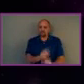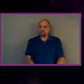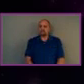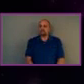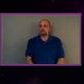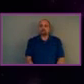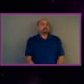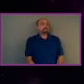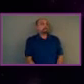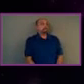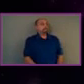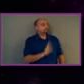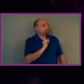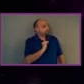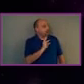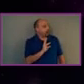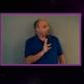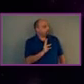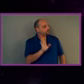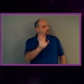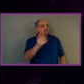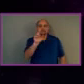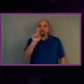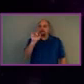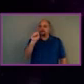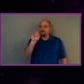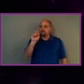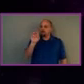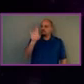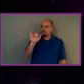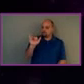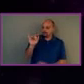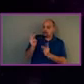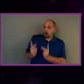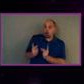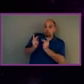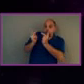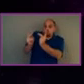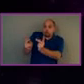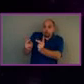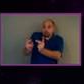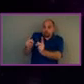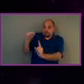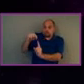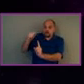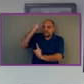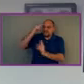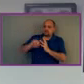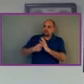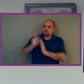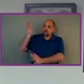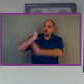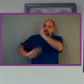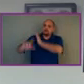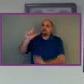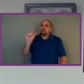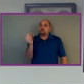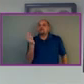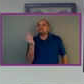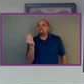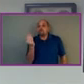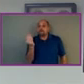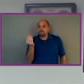Oh, wow. So the discovery proposal for this, I believe, was started back in